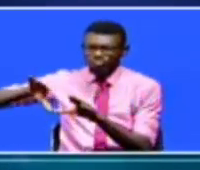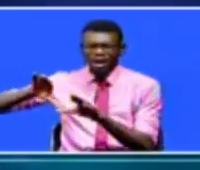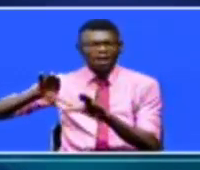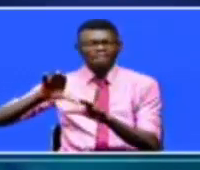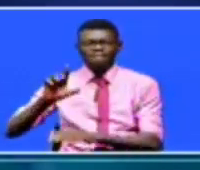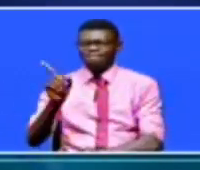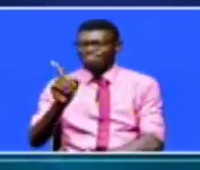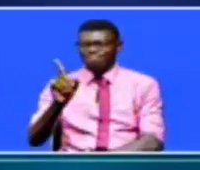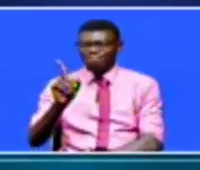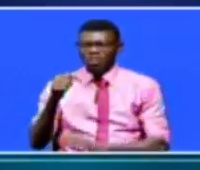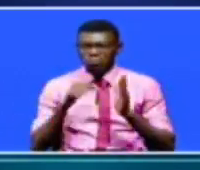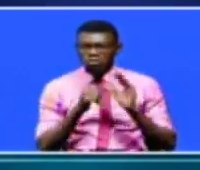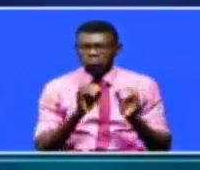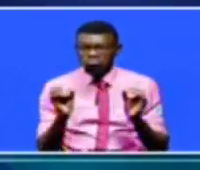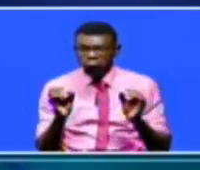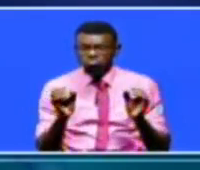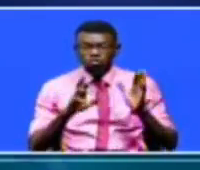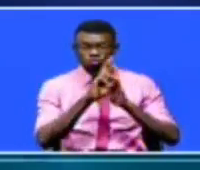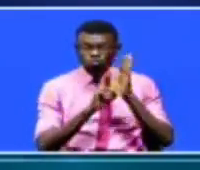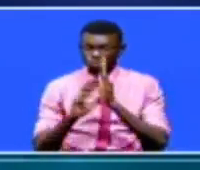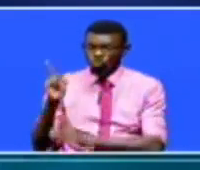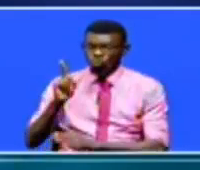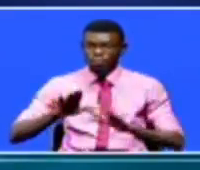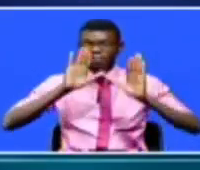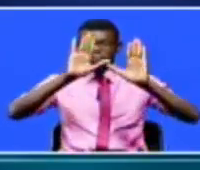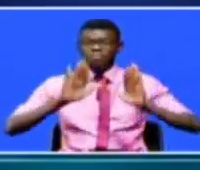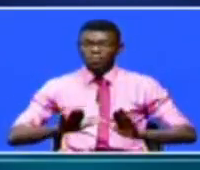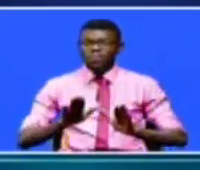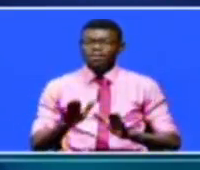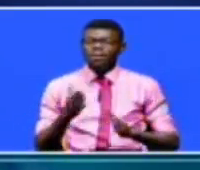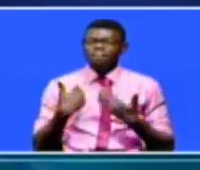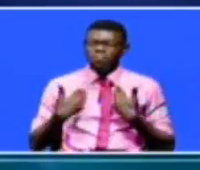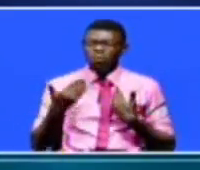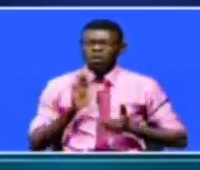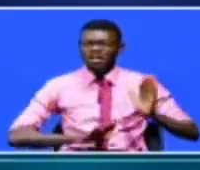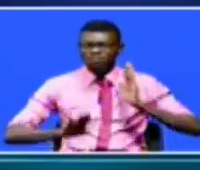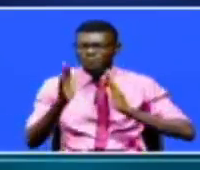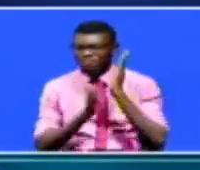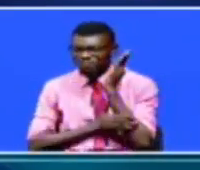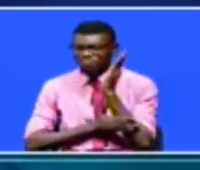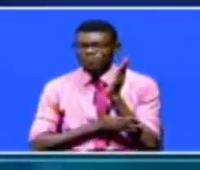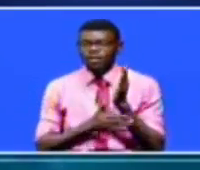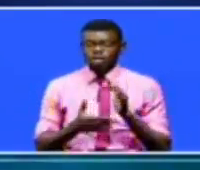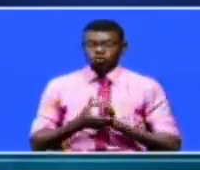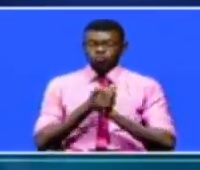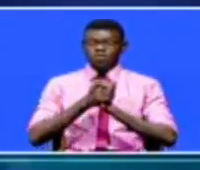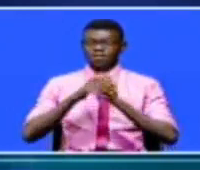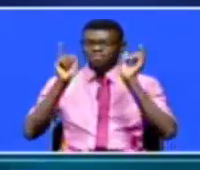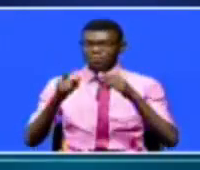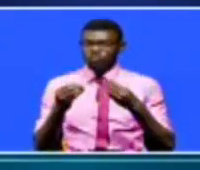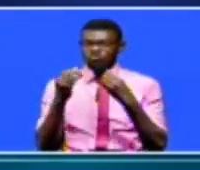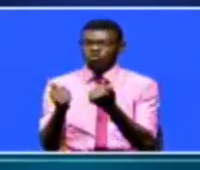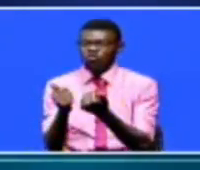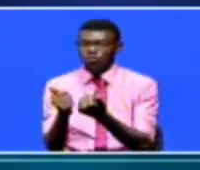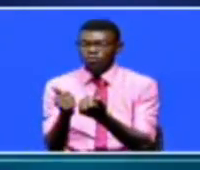law. We have got a habit in this country that we need to deal with, and we want to start dealing with it in Jubilee, whereby we form political